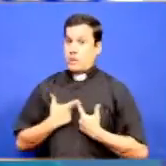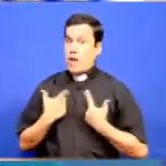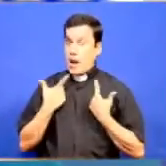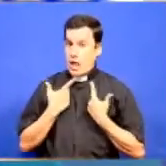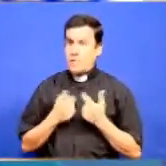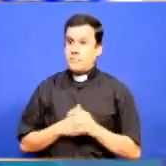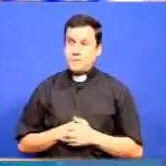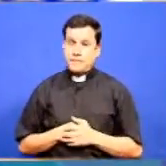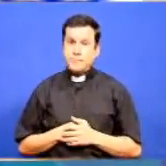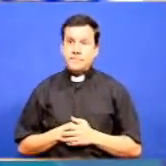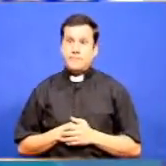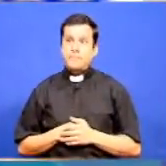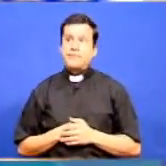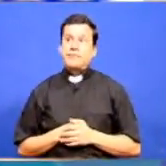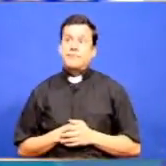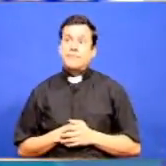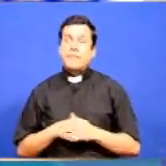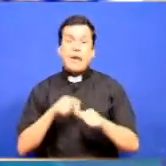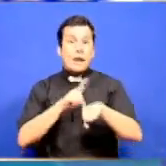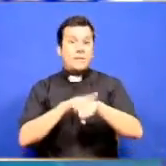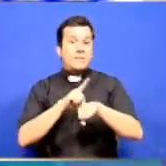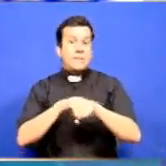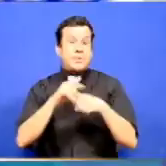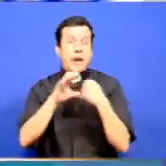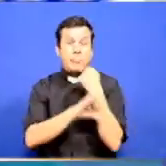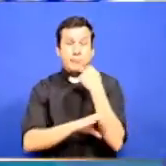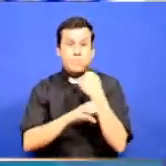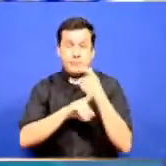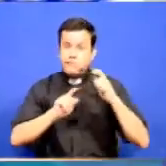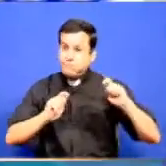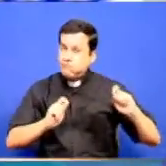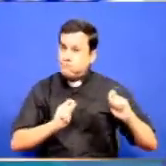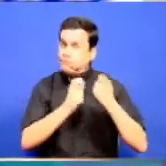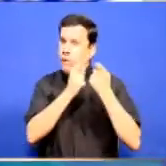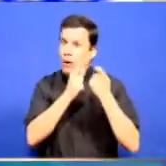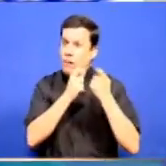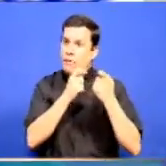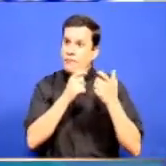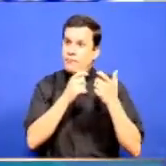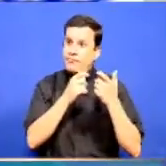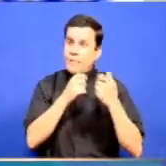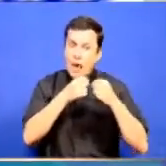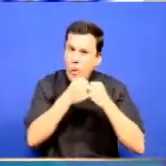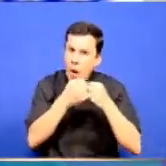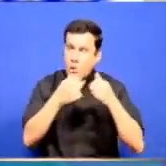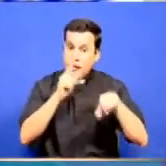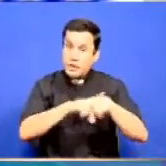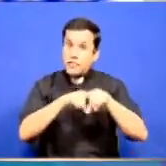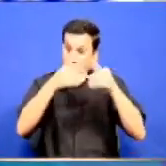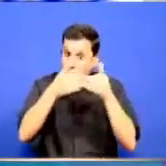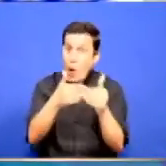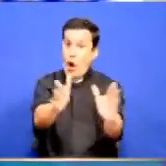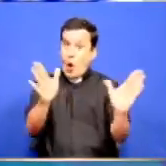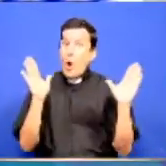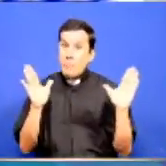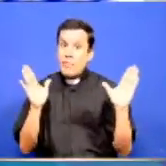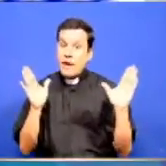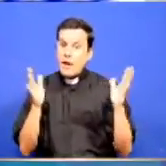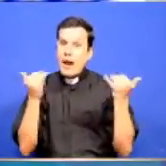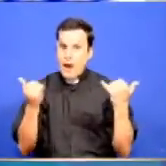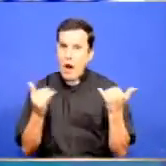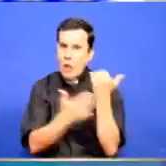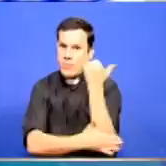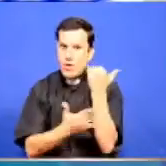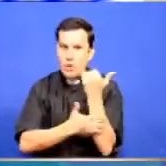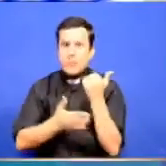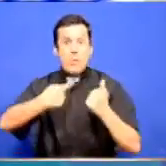The full unlocking of the country is dependent on everyone taking personal responsibility in